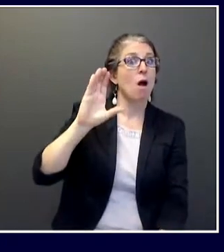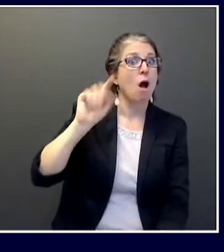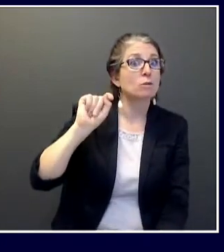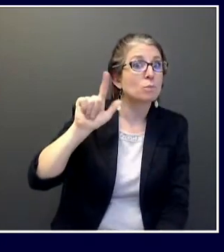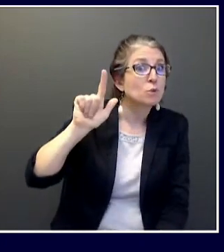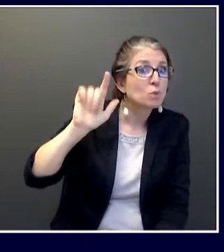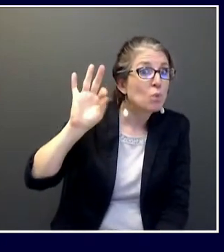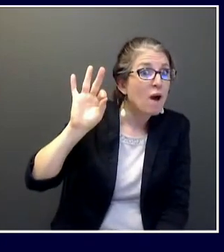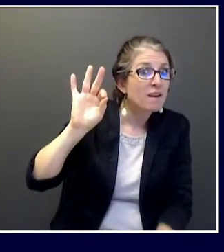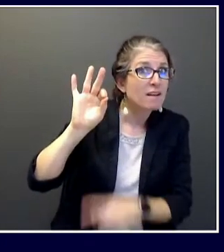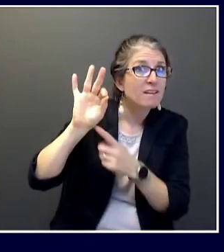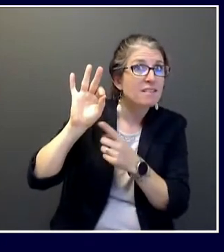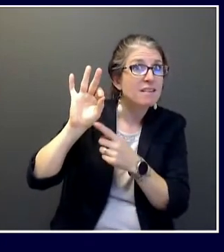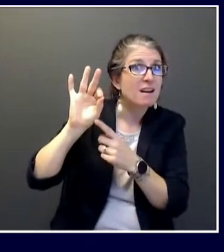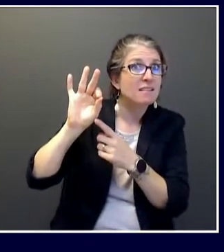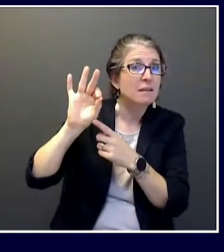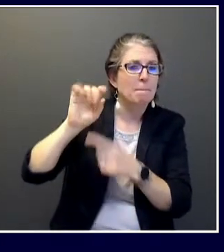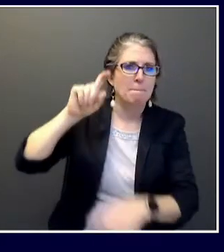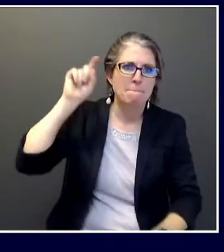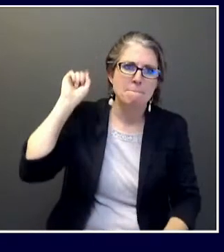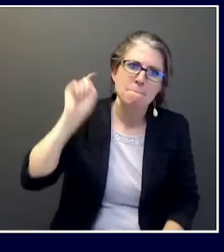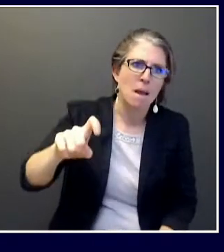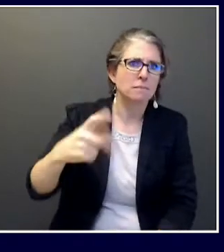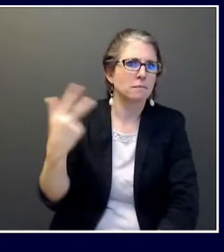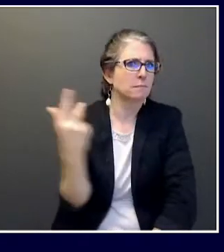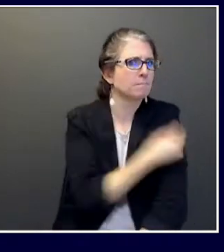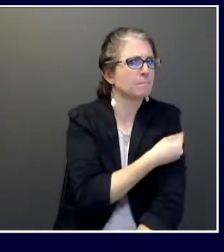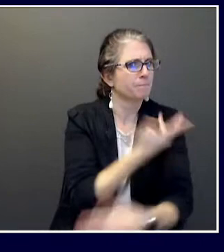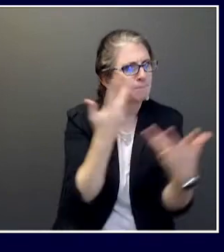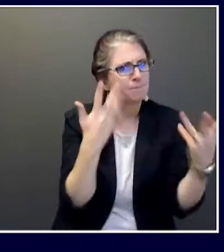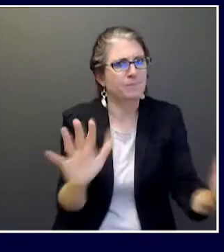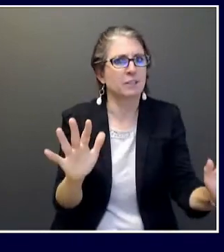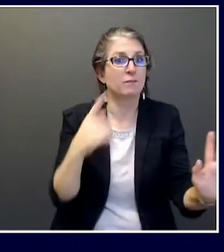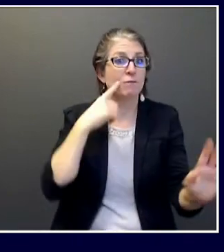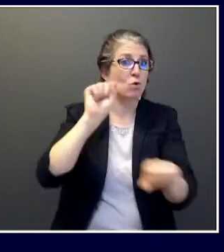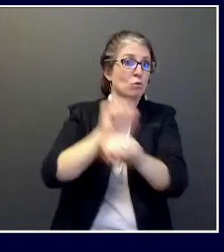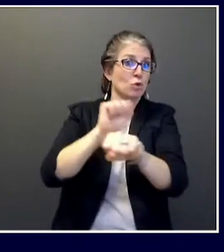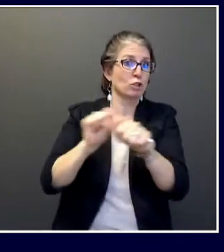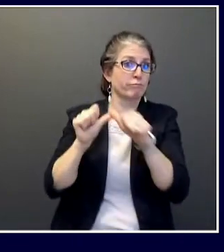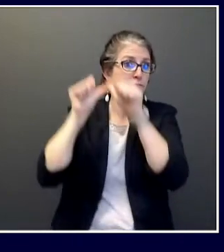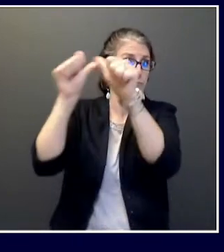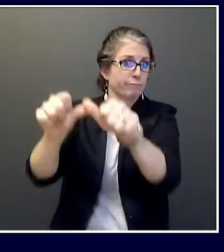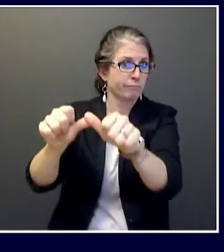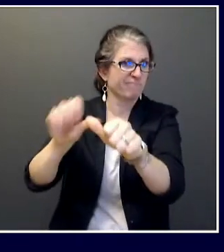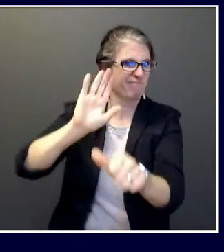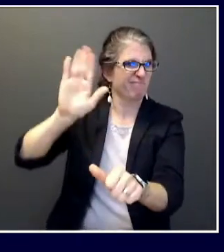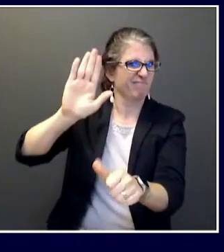from Central Maine Healthcare CEO Steve Littleson, he said, quote, our